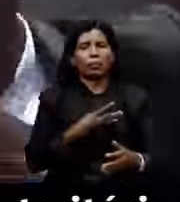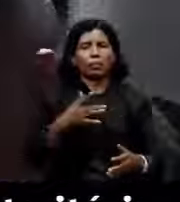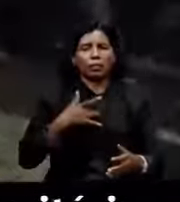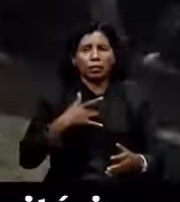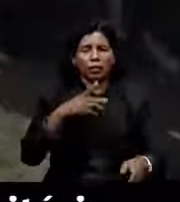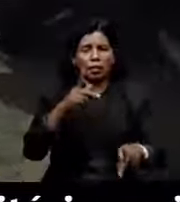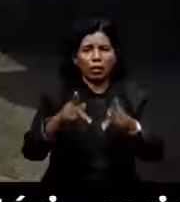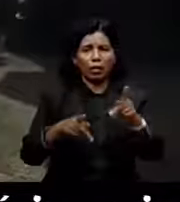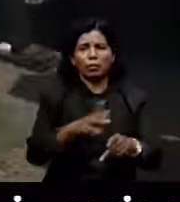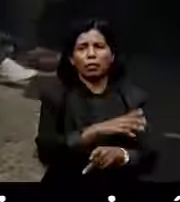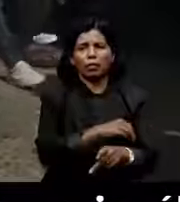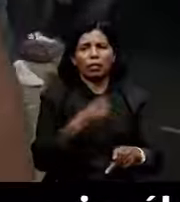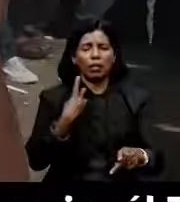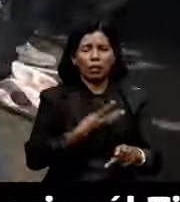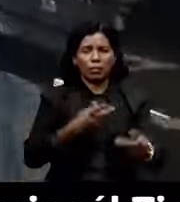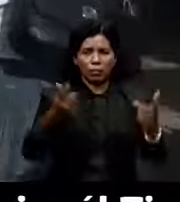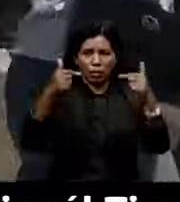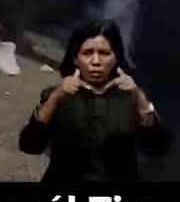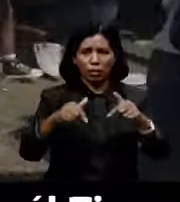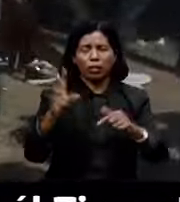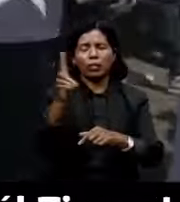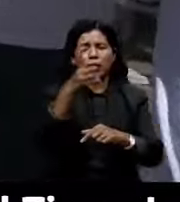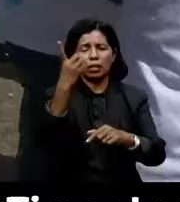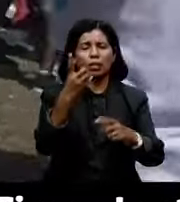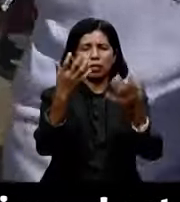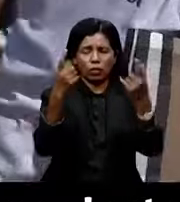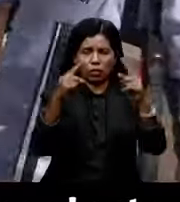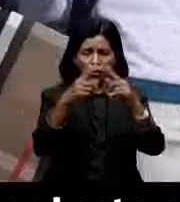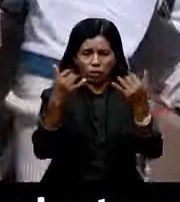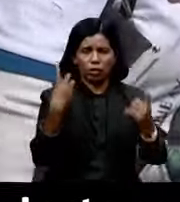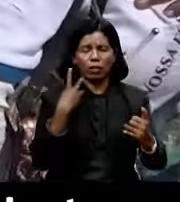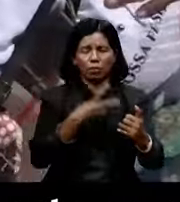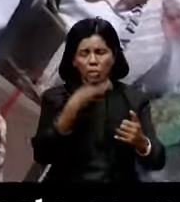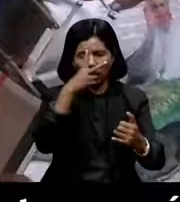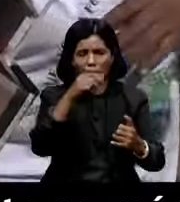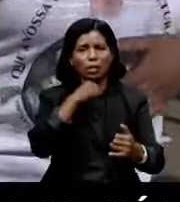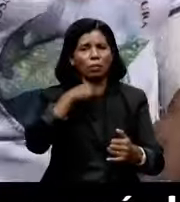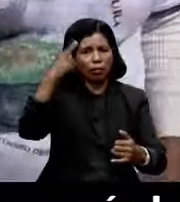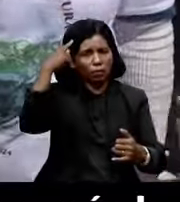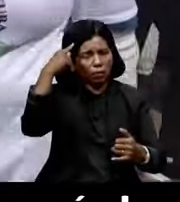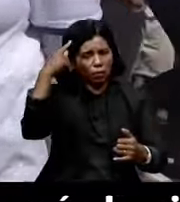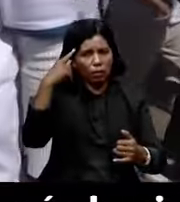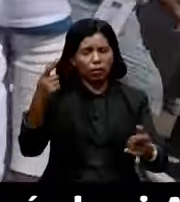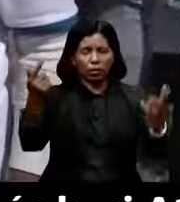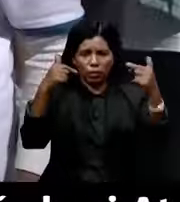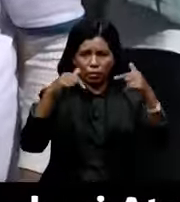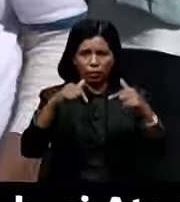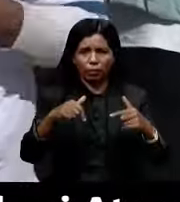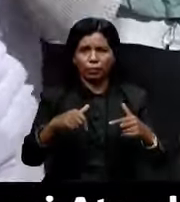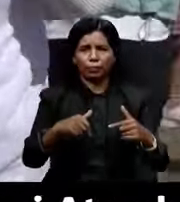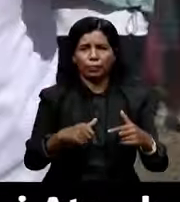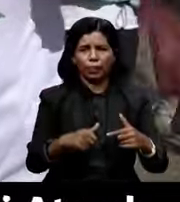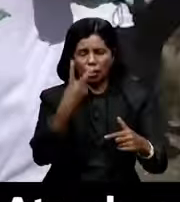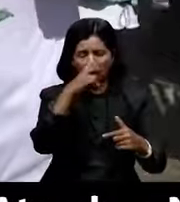povo ki, ami mai de der santo agora, para ame assiste amu papa ato